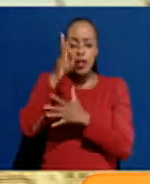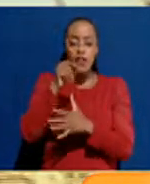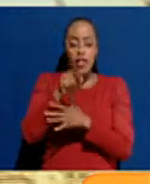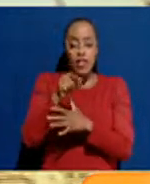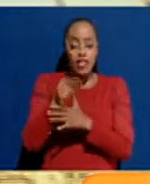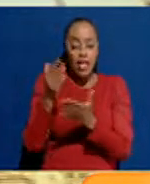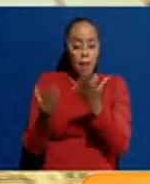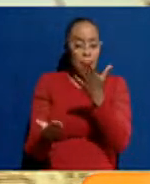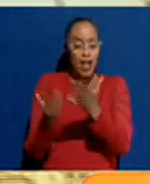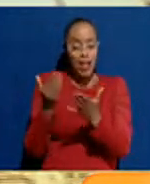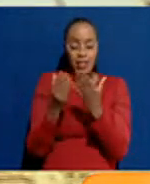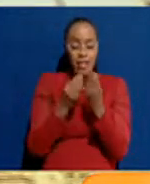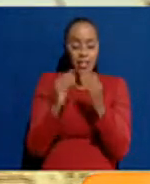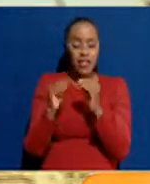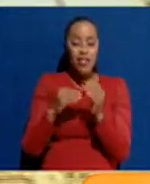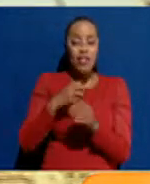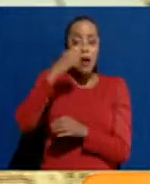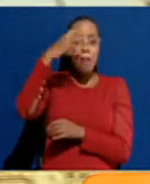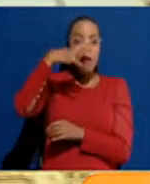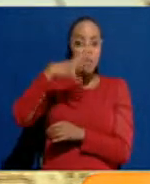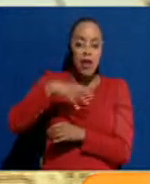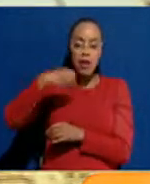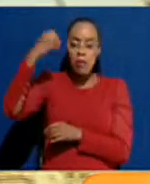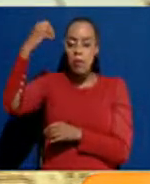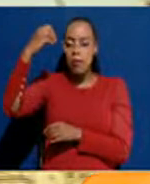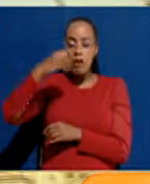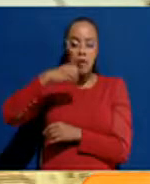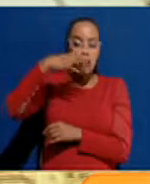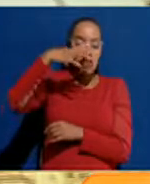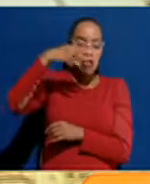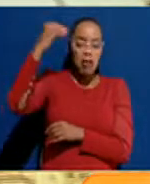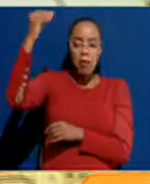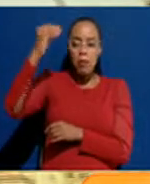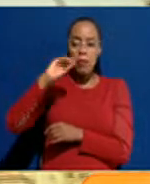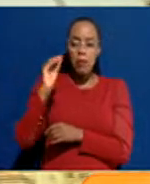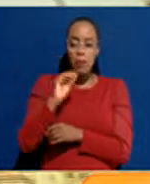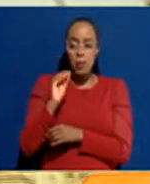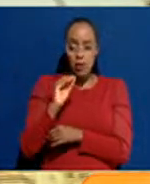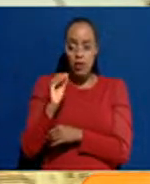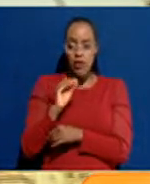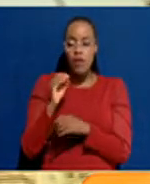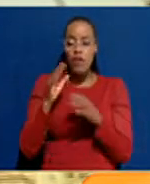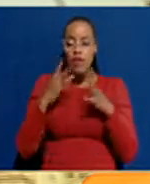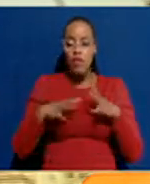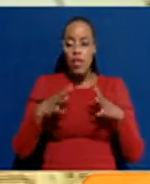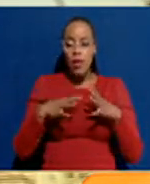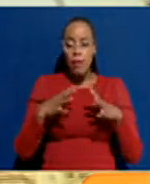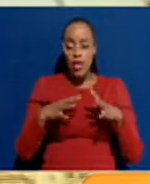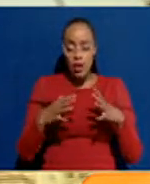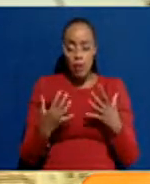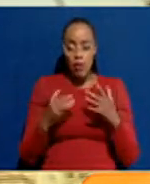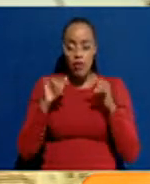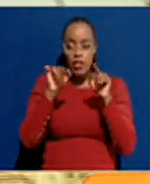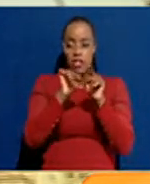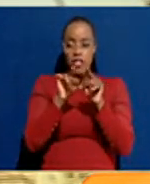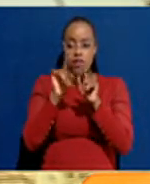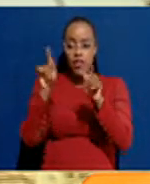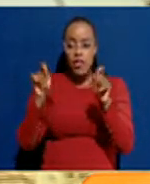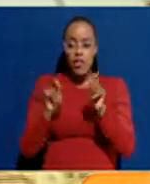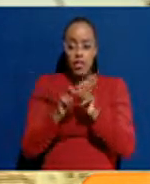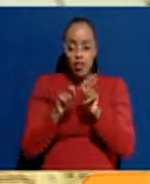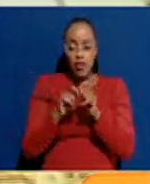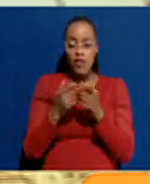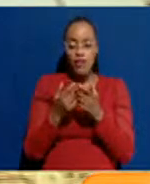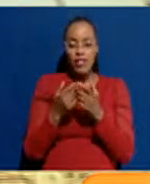It's not just a question of switching on and switching off. And that's actually why at times when I feel people really blaming my team at National Control,